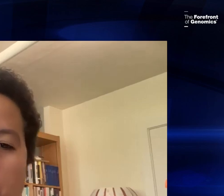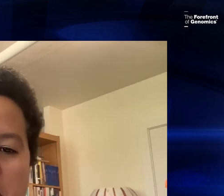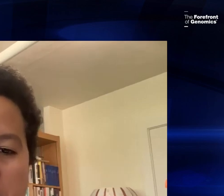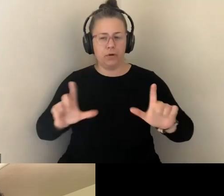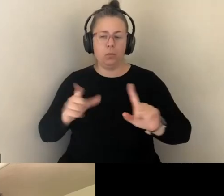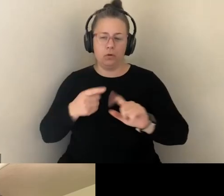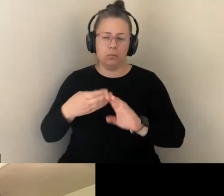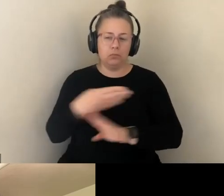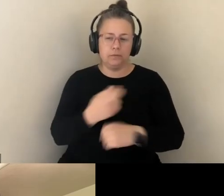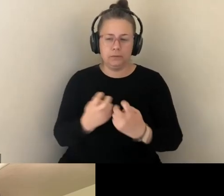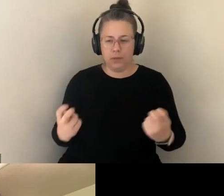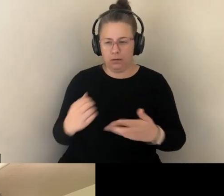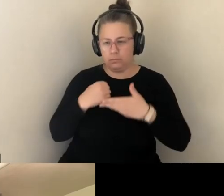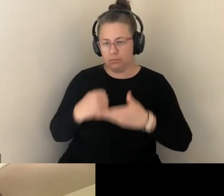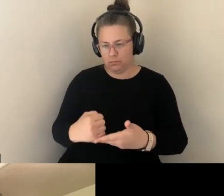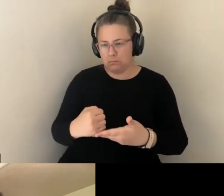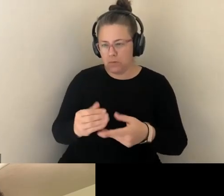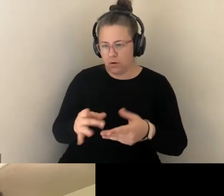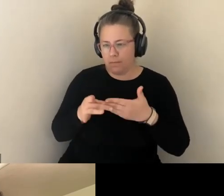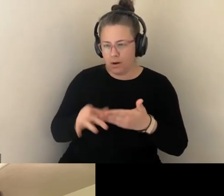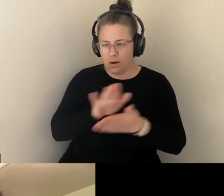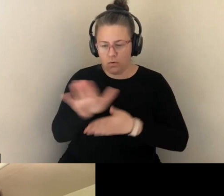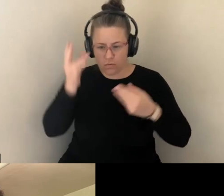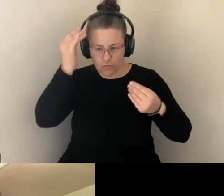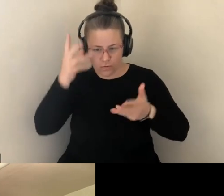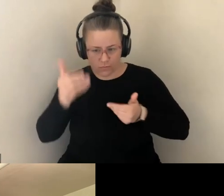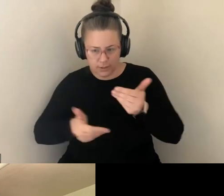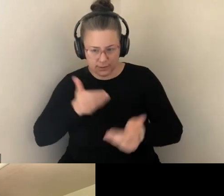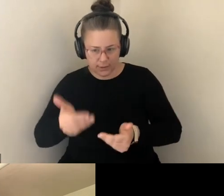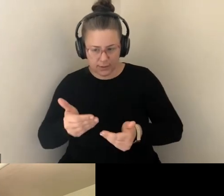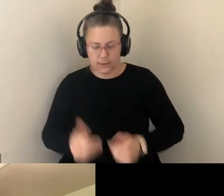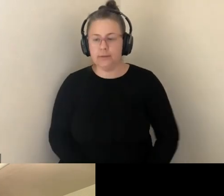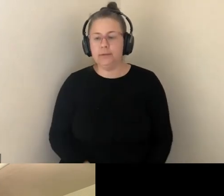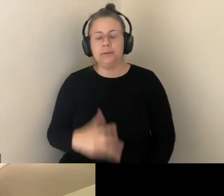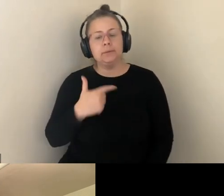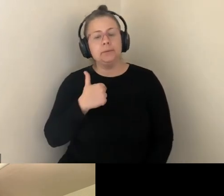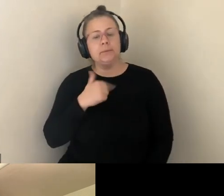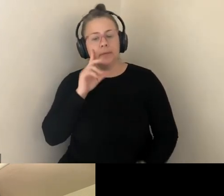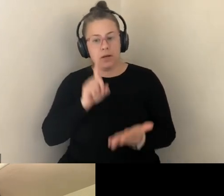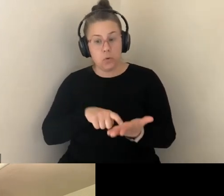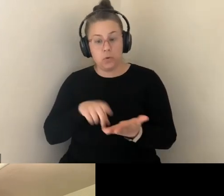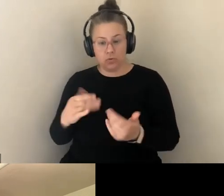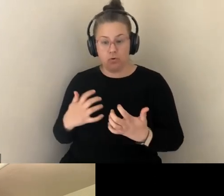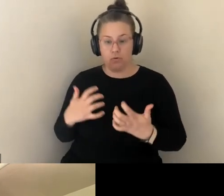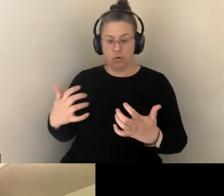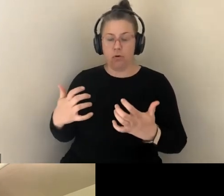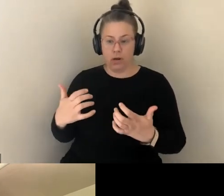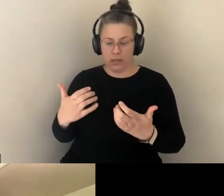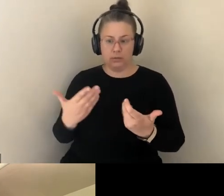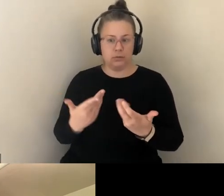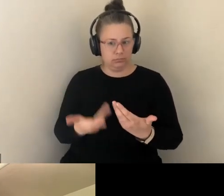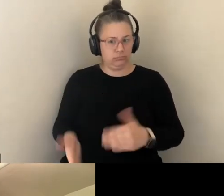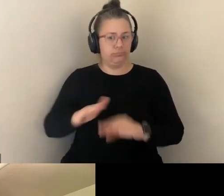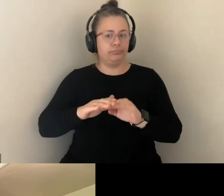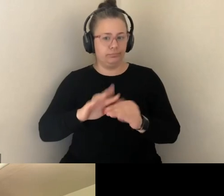I assume a little bit here that we may have gained some new members in the audience as well. So in particular,